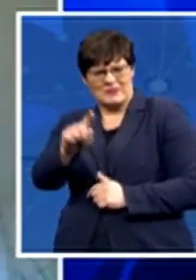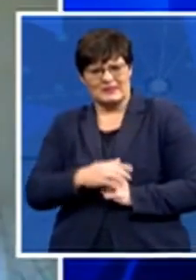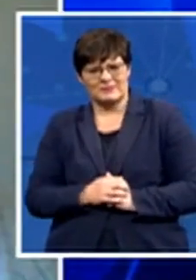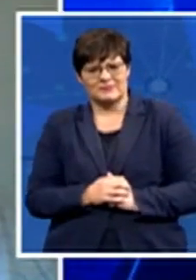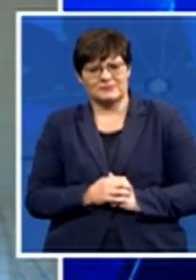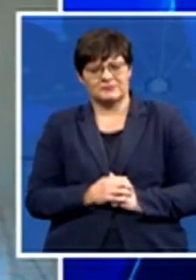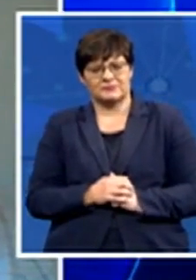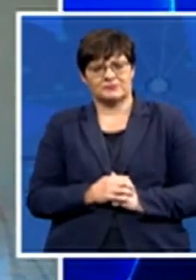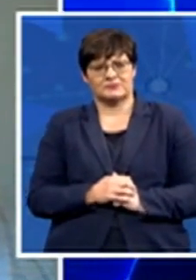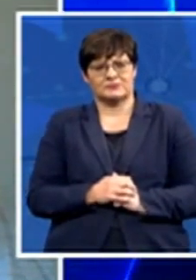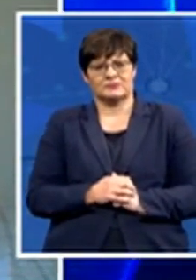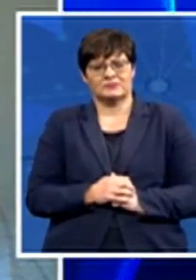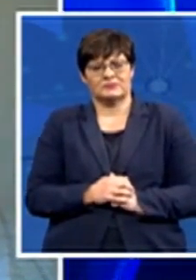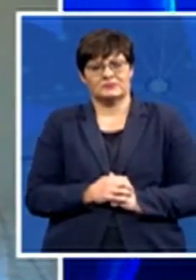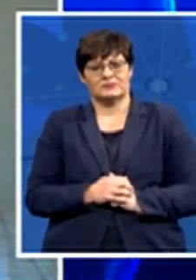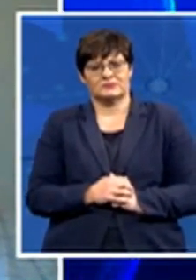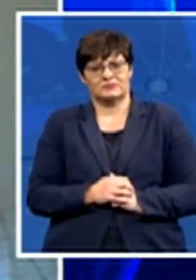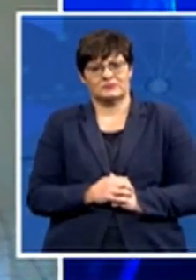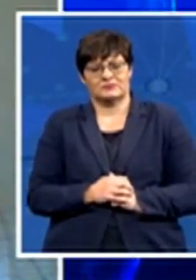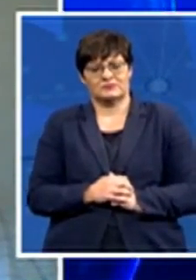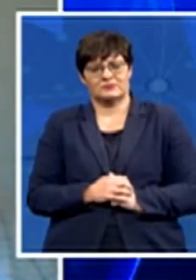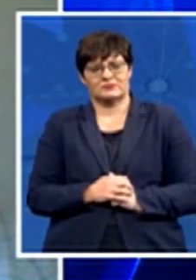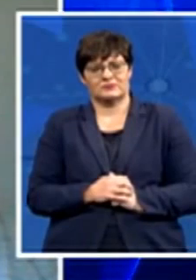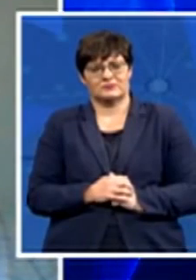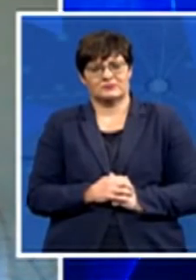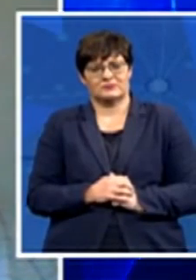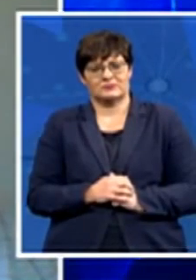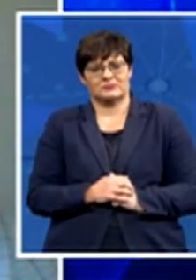Well, we still retain our position.